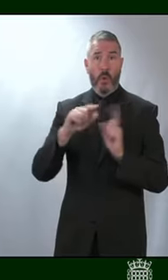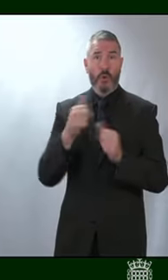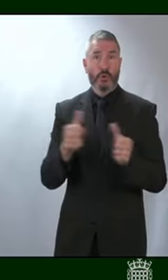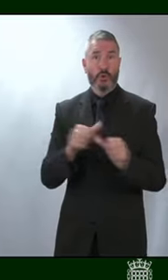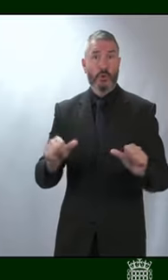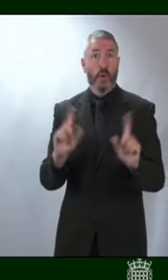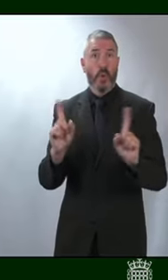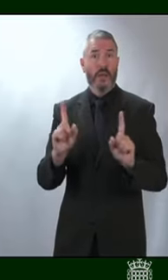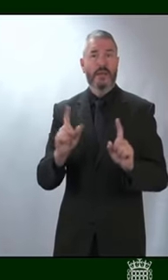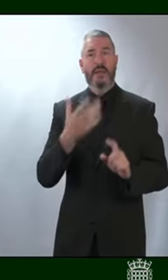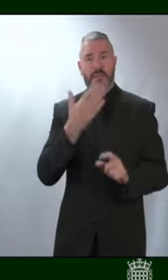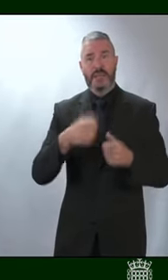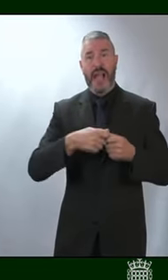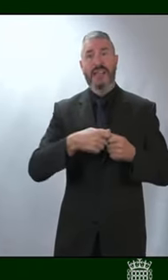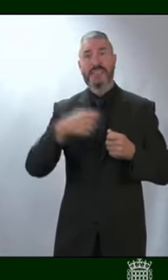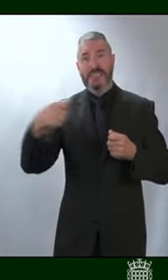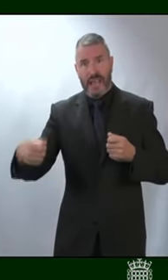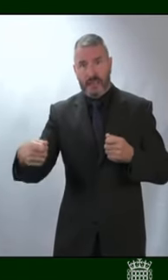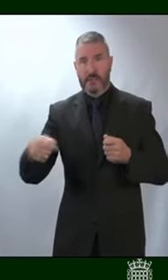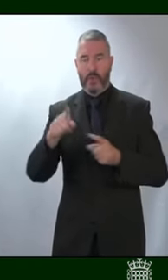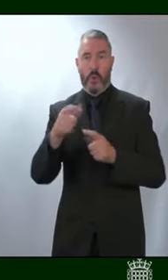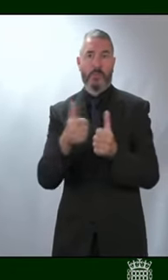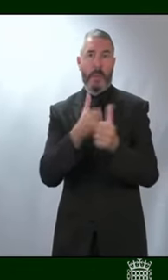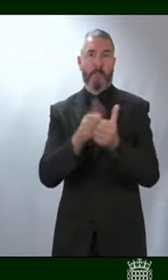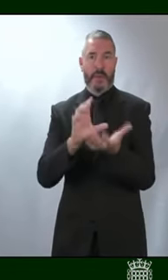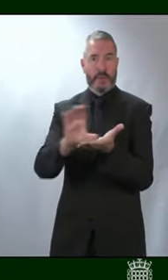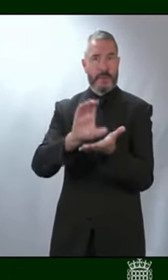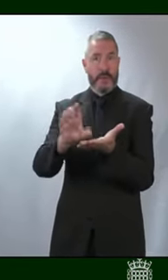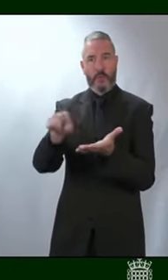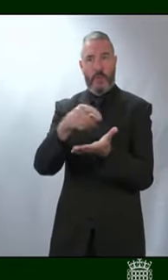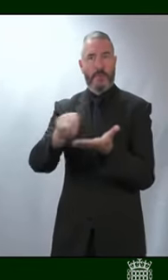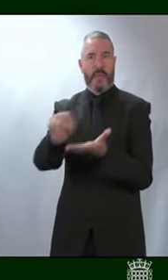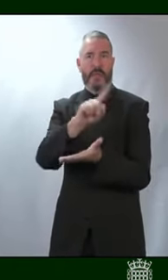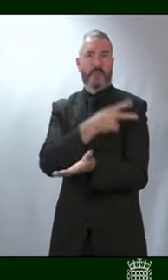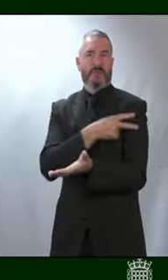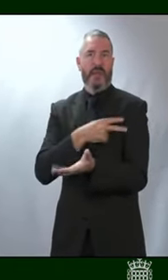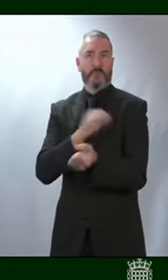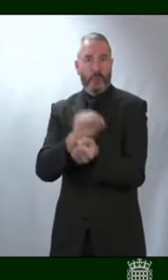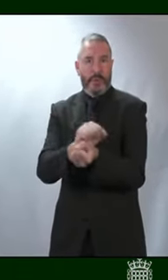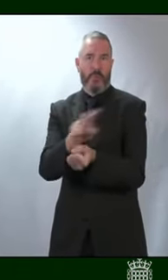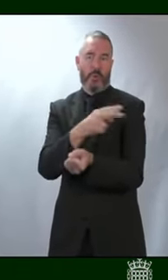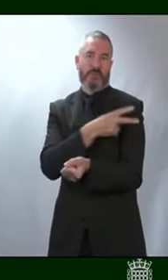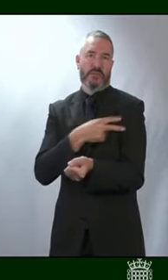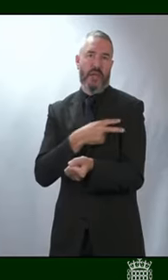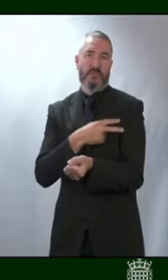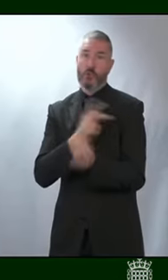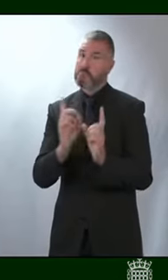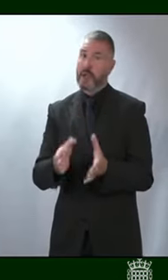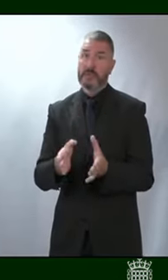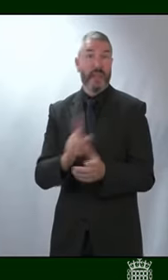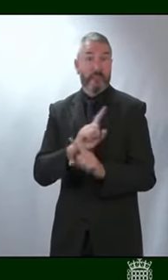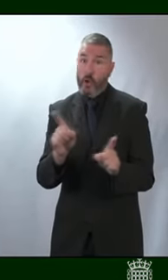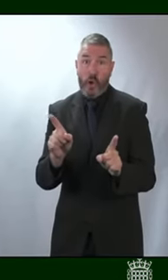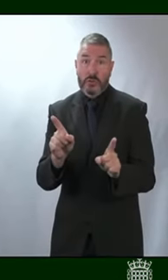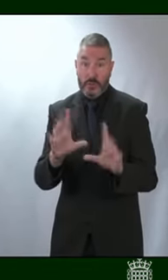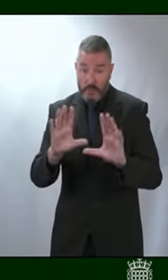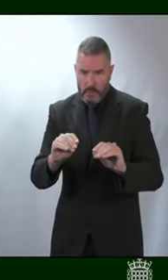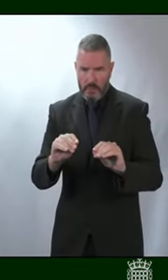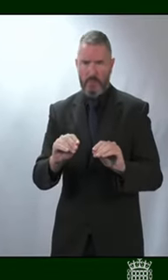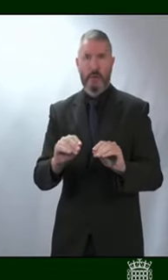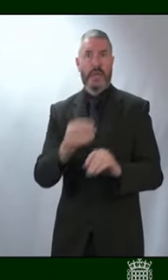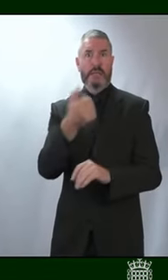an extension, Prime Minister, of the furlough scheme beyond October. The alternative is putting 61,000